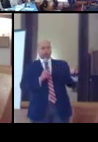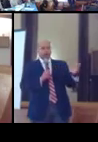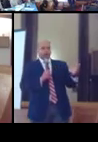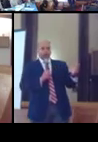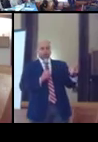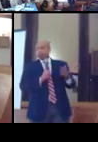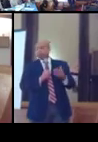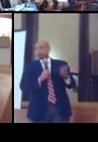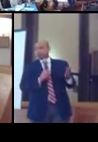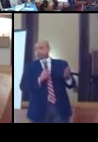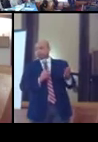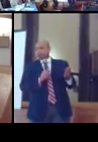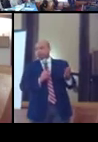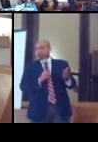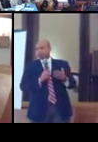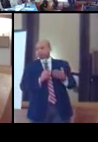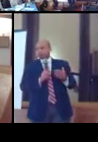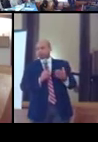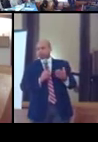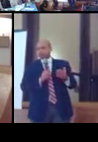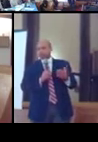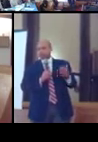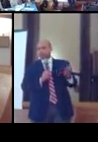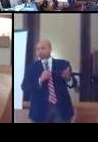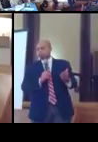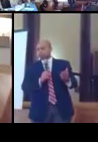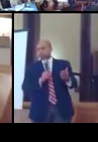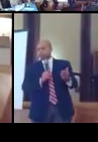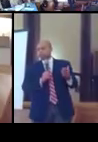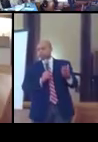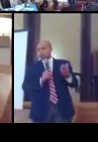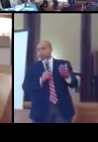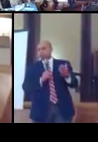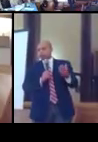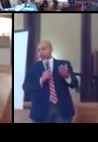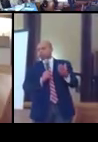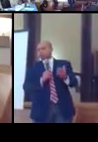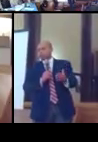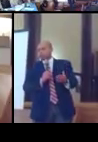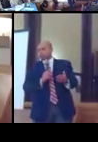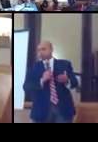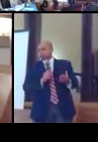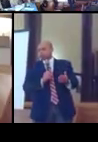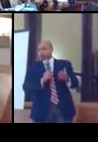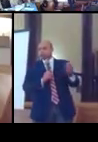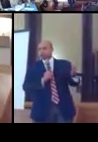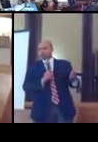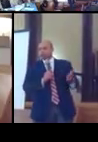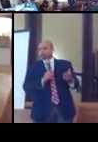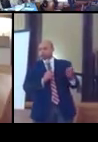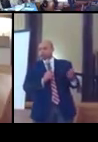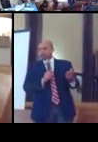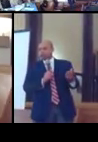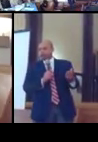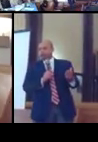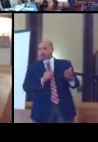organizations, throughout the city do have our behavior all in that they're a department that there's